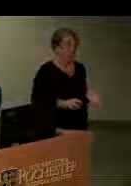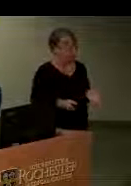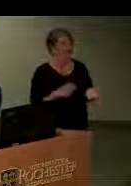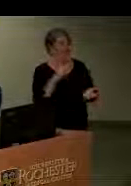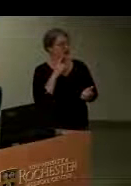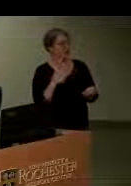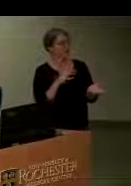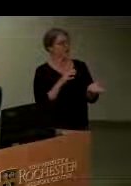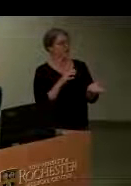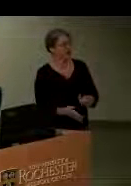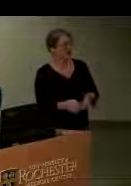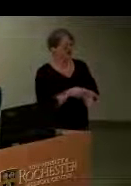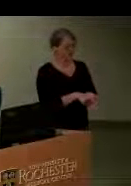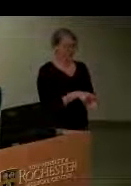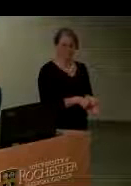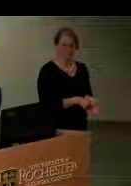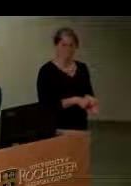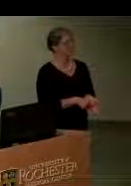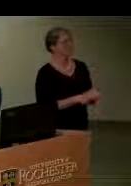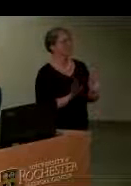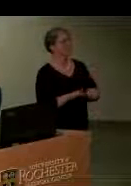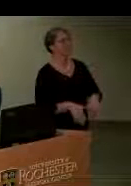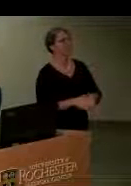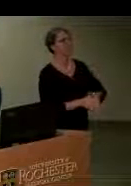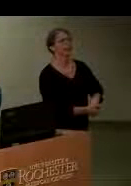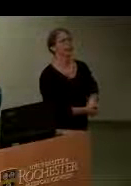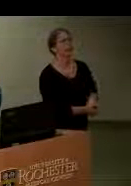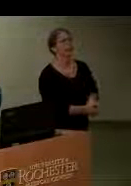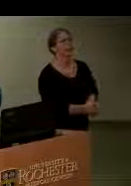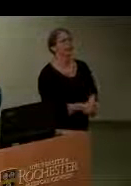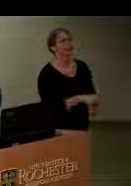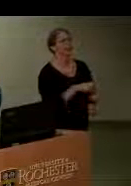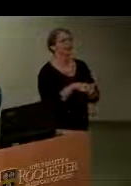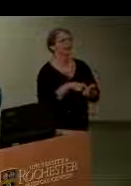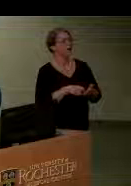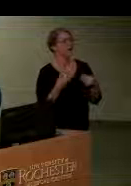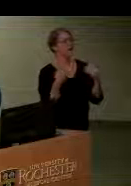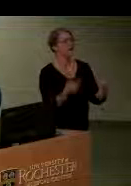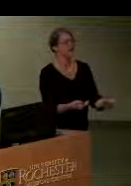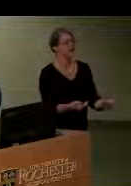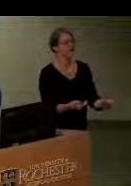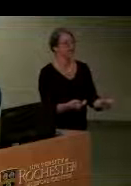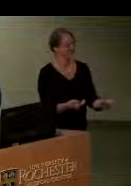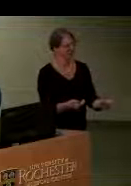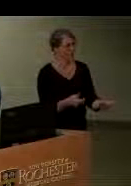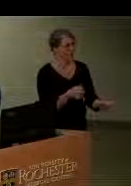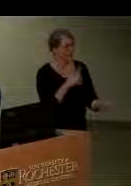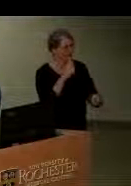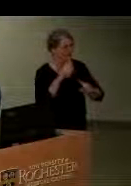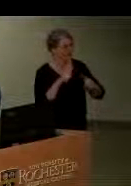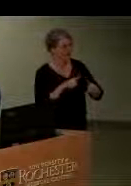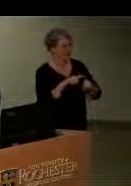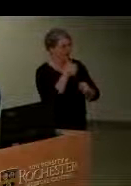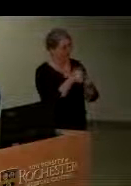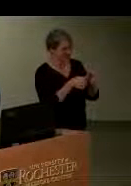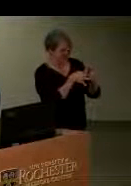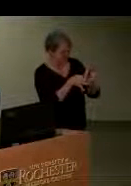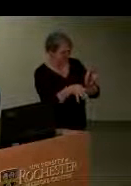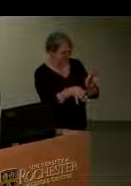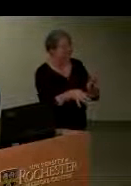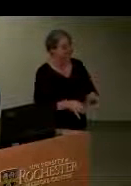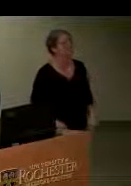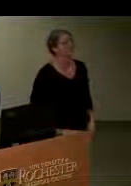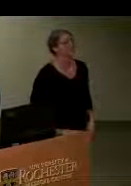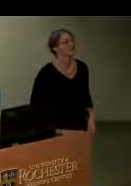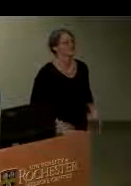I'm dying. And they just looked and kept writing because they were supposed to have the history, outlined before the